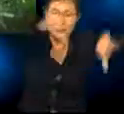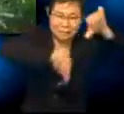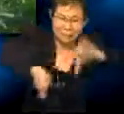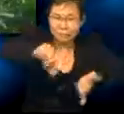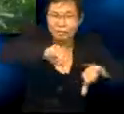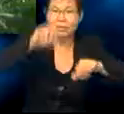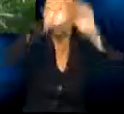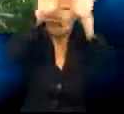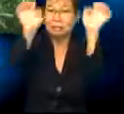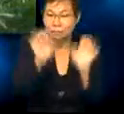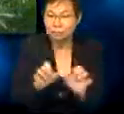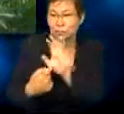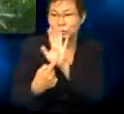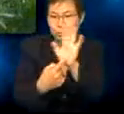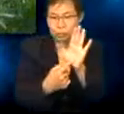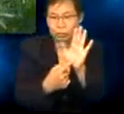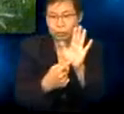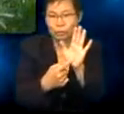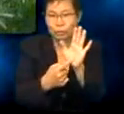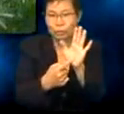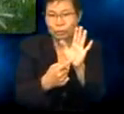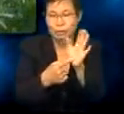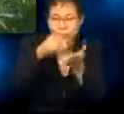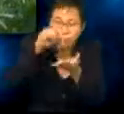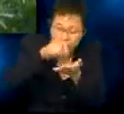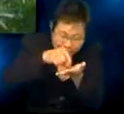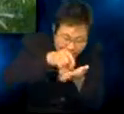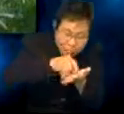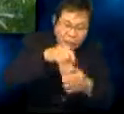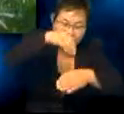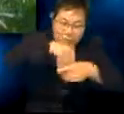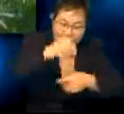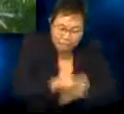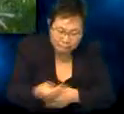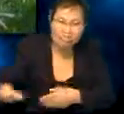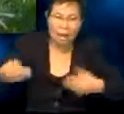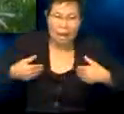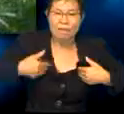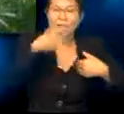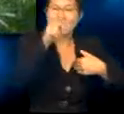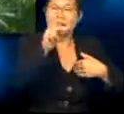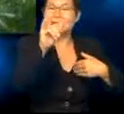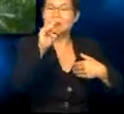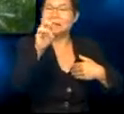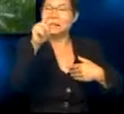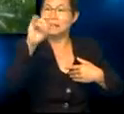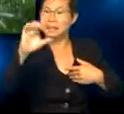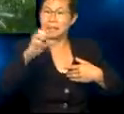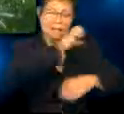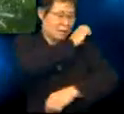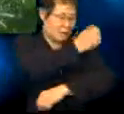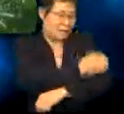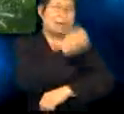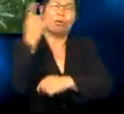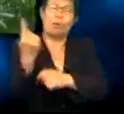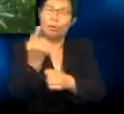Scientific experiments show that the particles in matter possess kinetic energy.